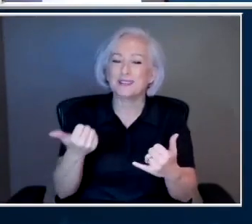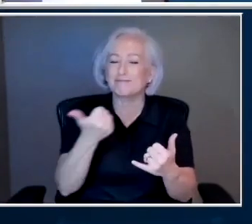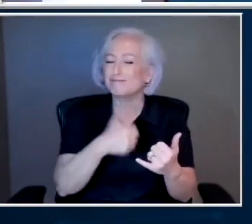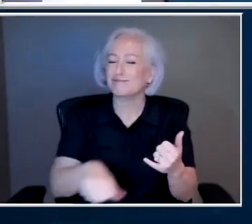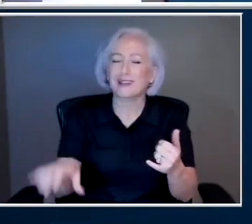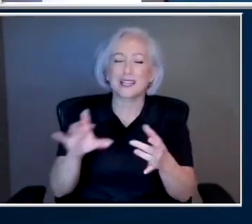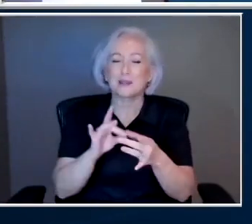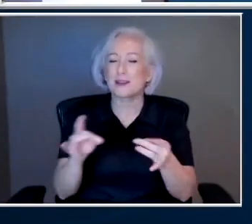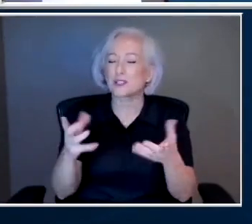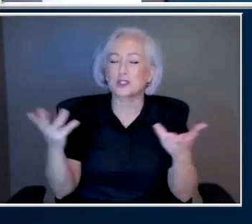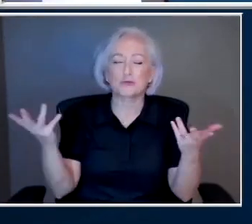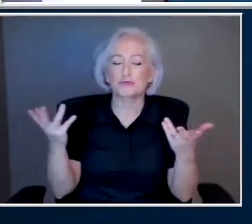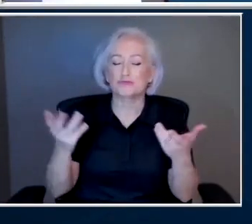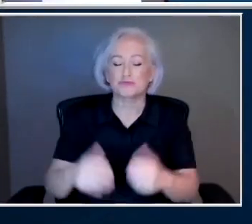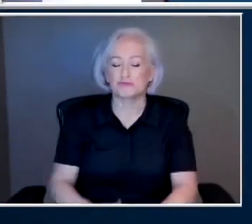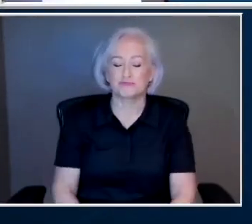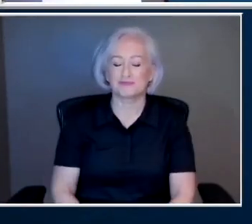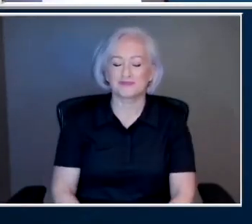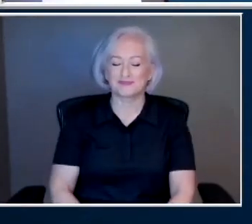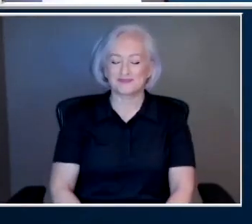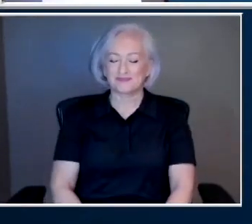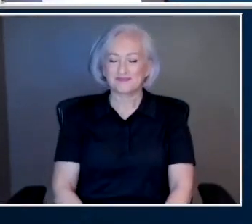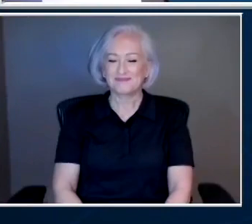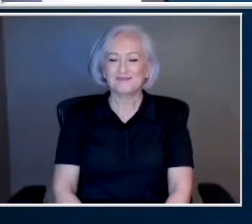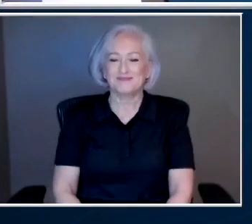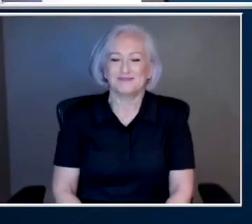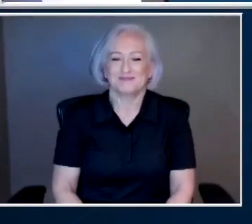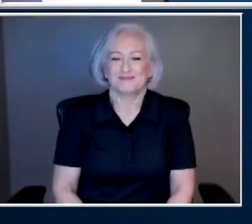takeaway? Anything you want to share with Mila?